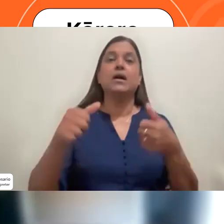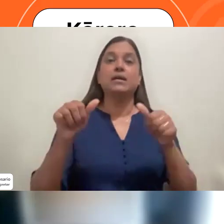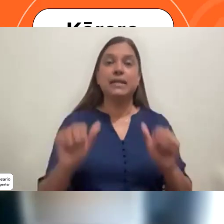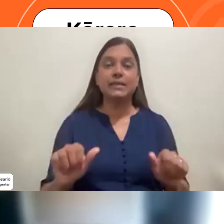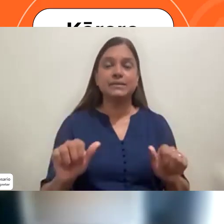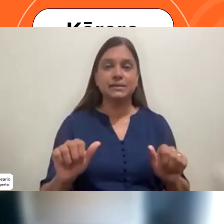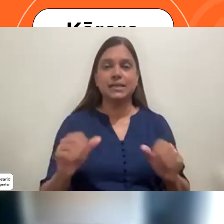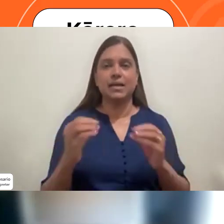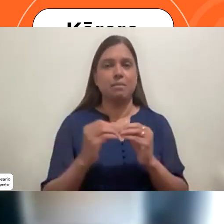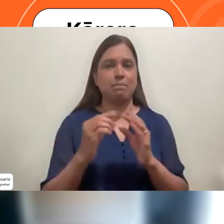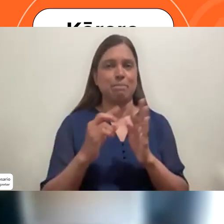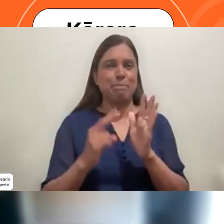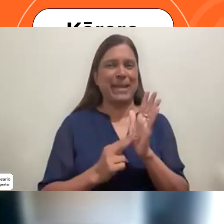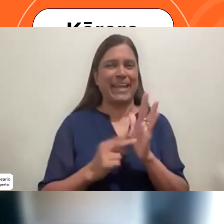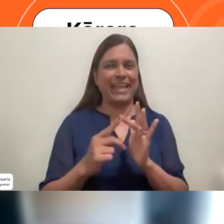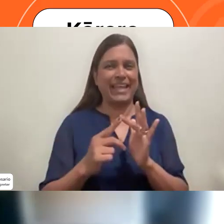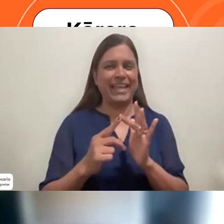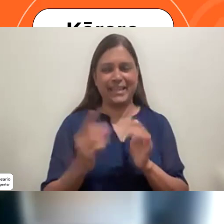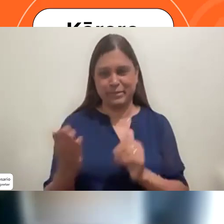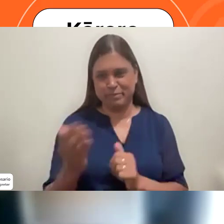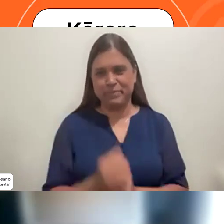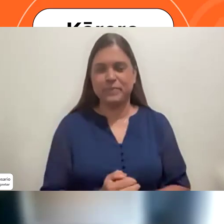on to Benny.